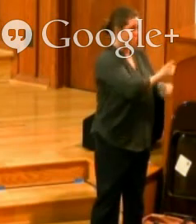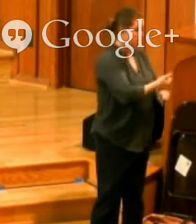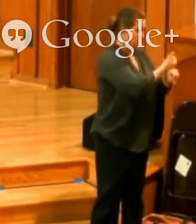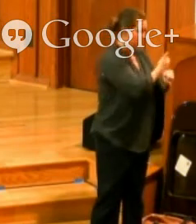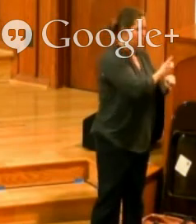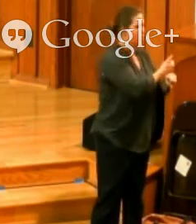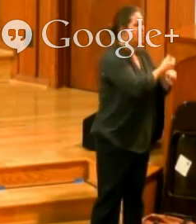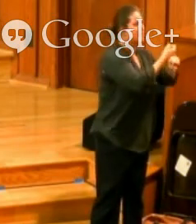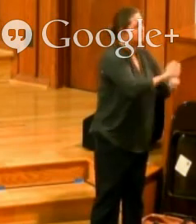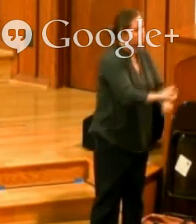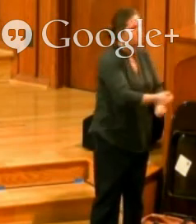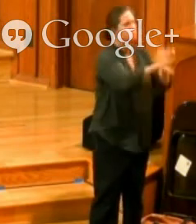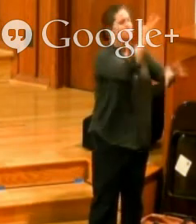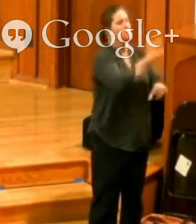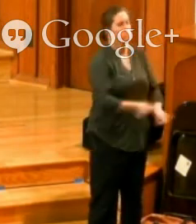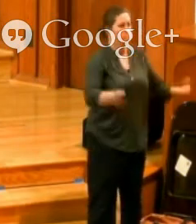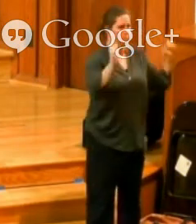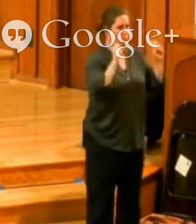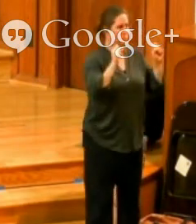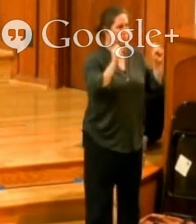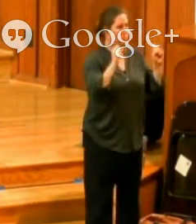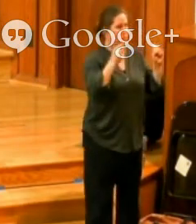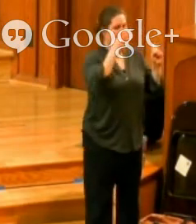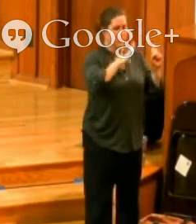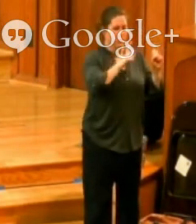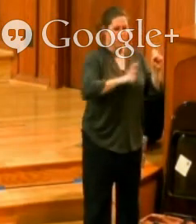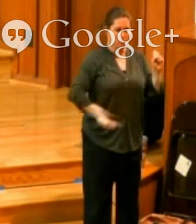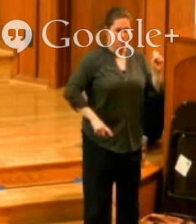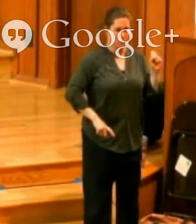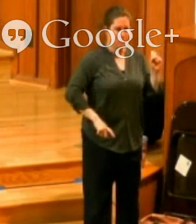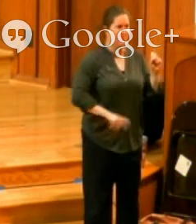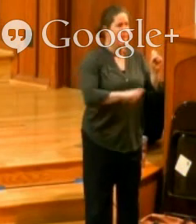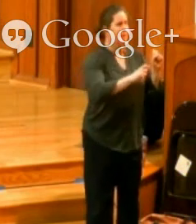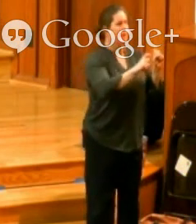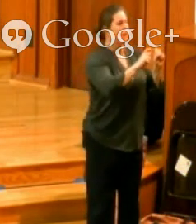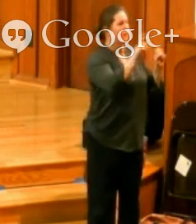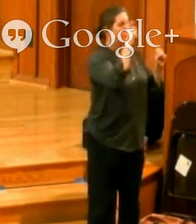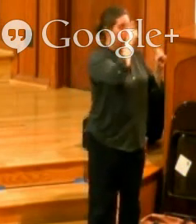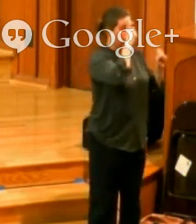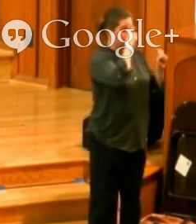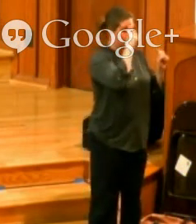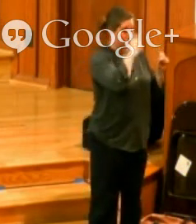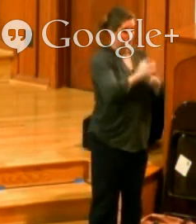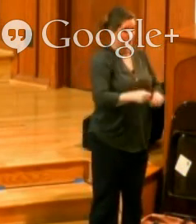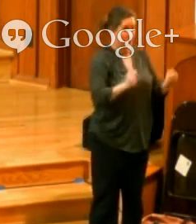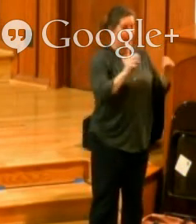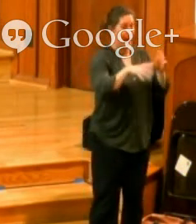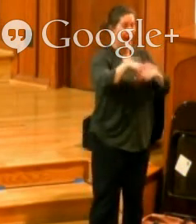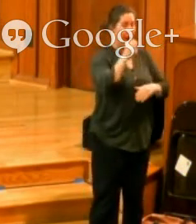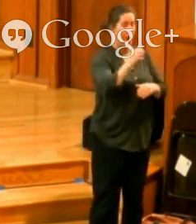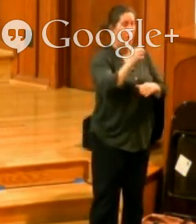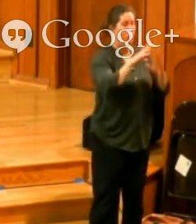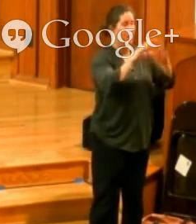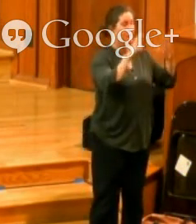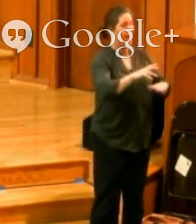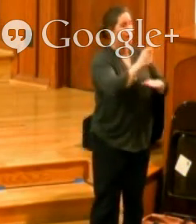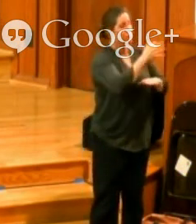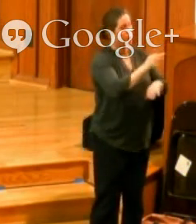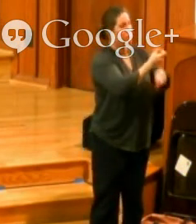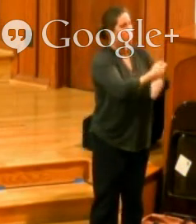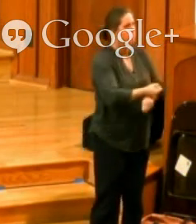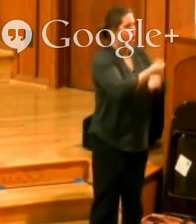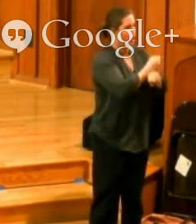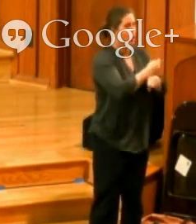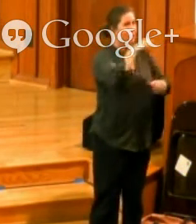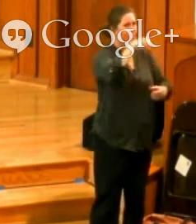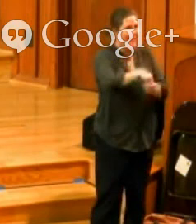says, I'm the Lord your God who brought you out of the land of Egypt, out of the house of what? Bondage. That's the bookend of the Ten